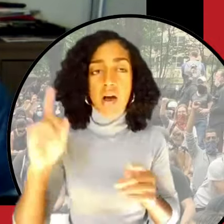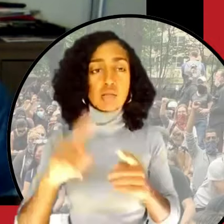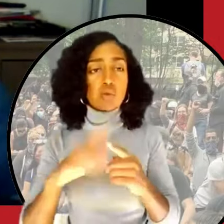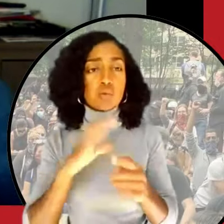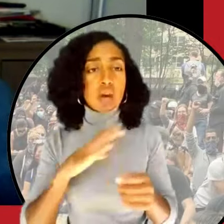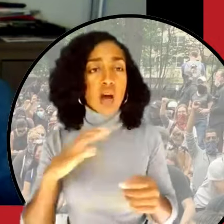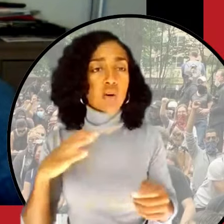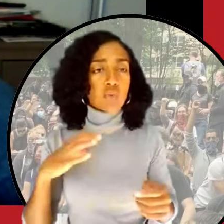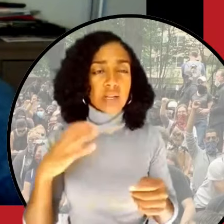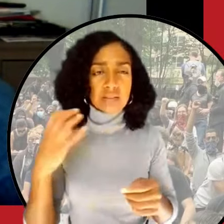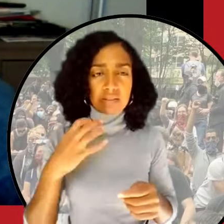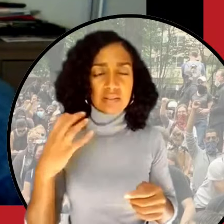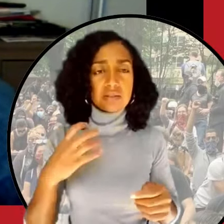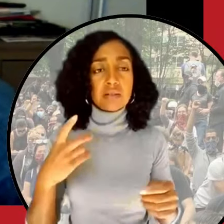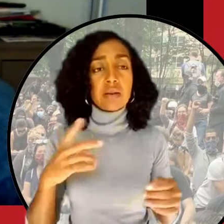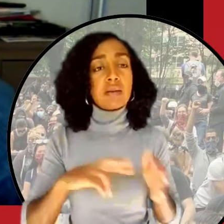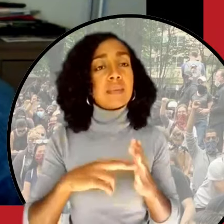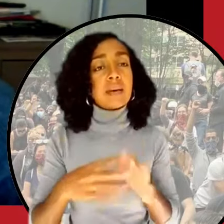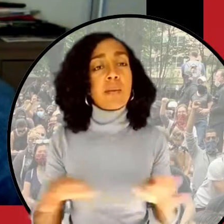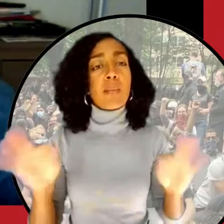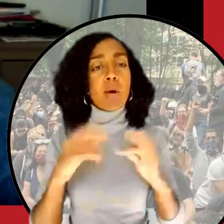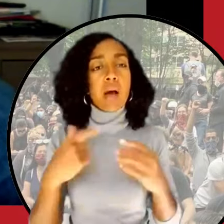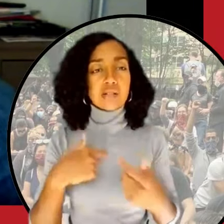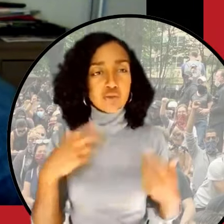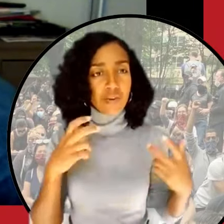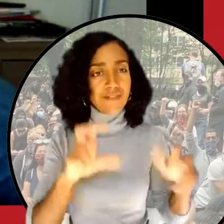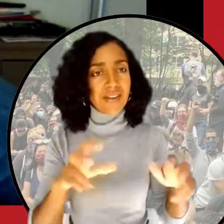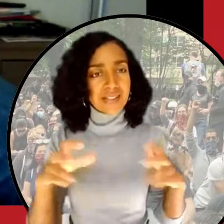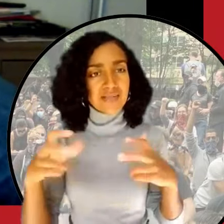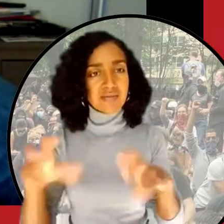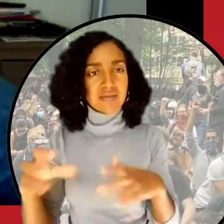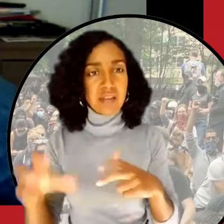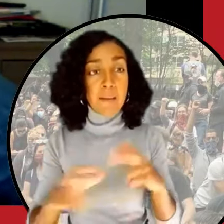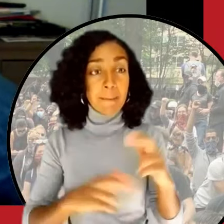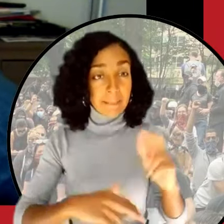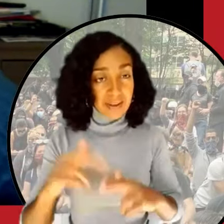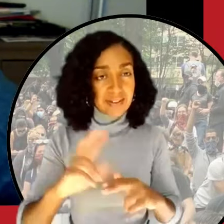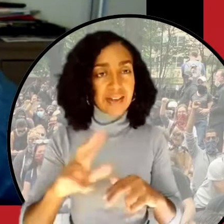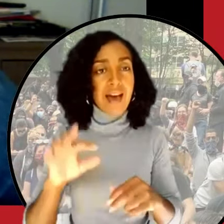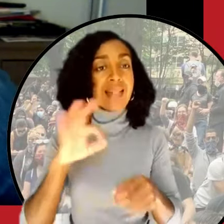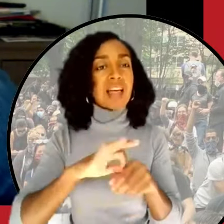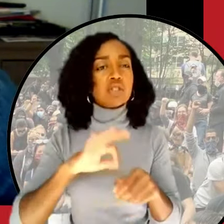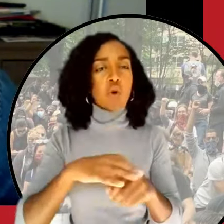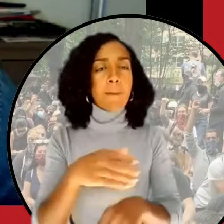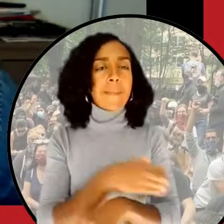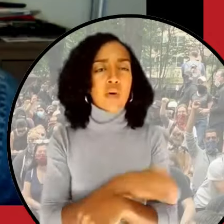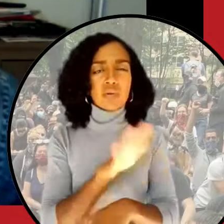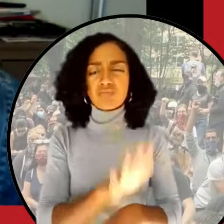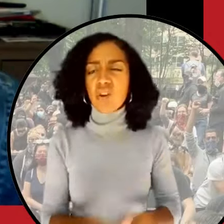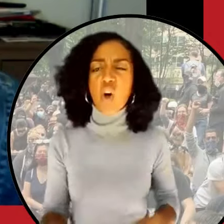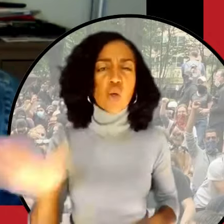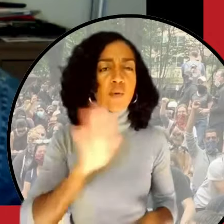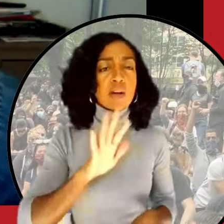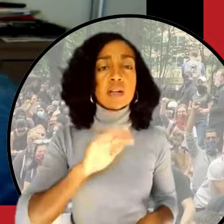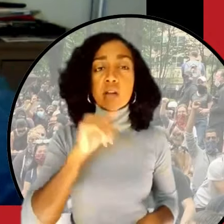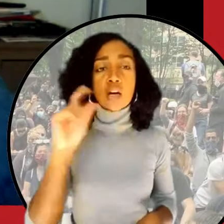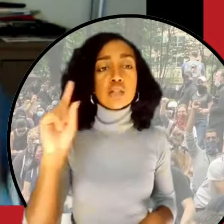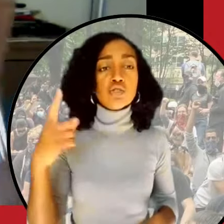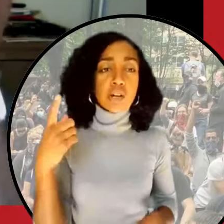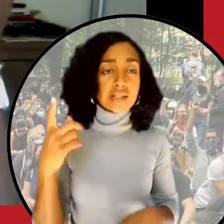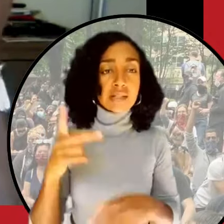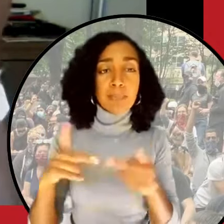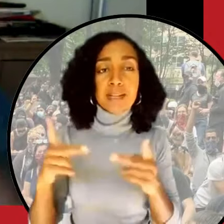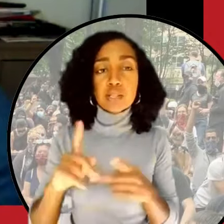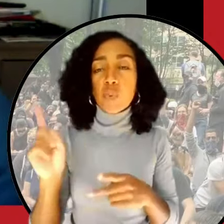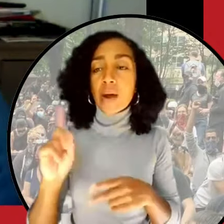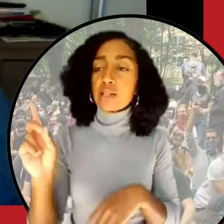invest in building electoral power everywhere, and not just these places that the Democratic Party has kind of ceded,